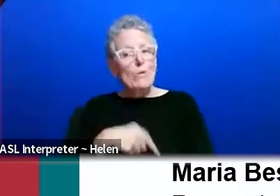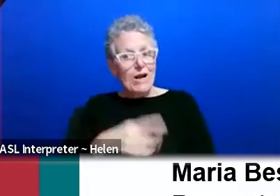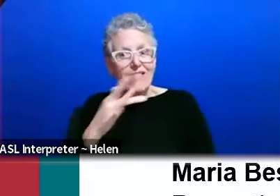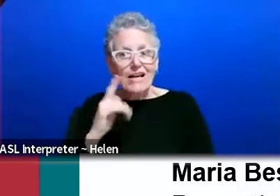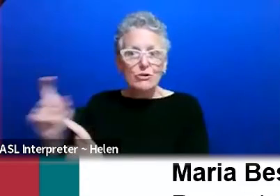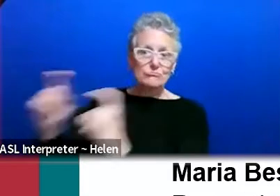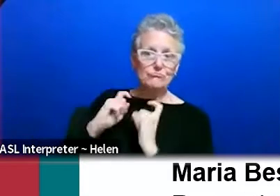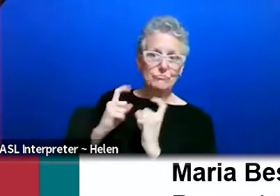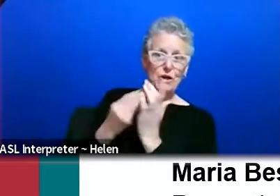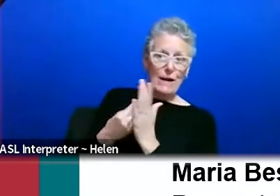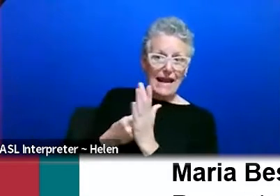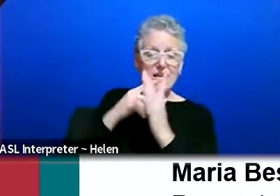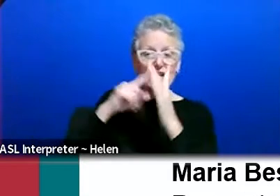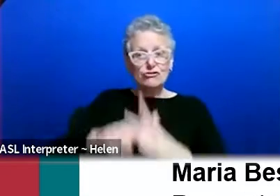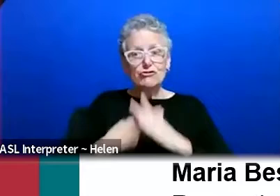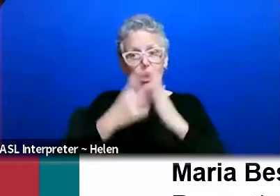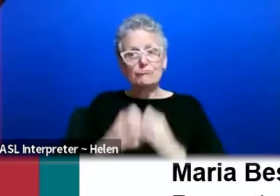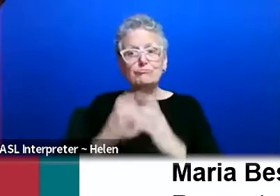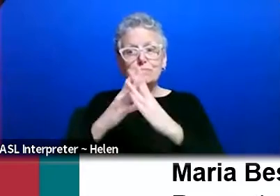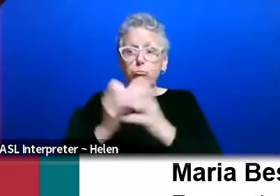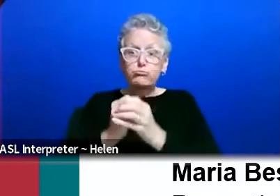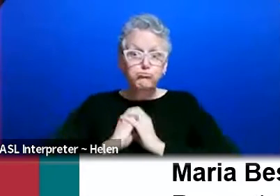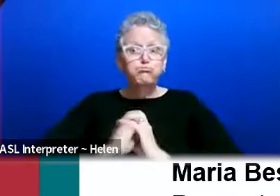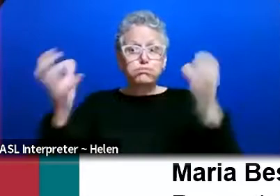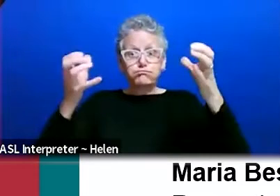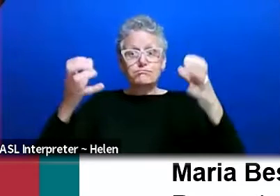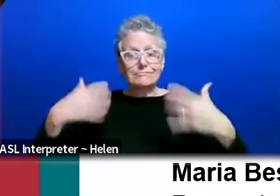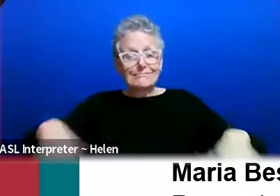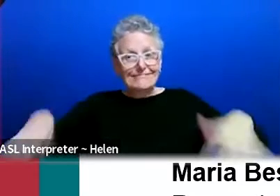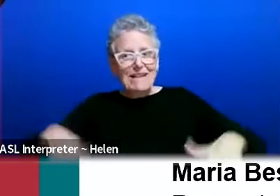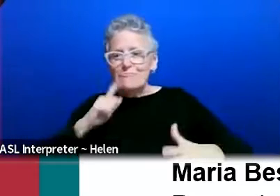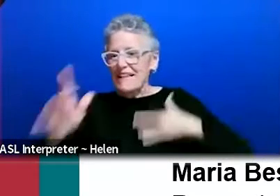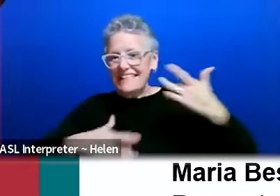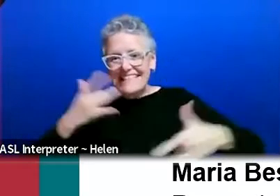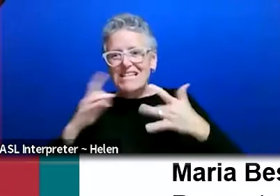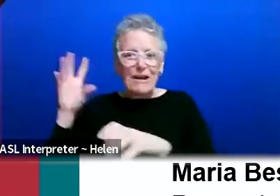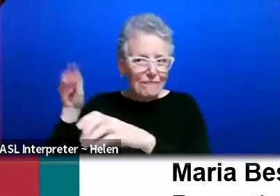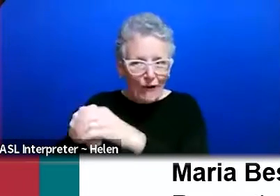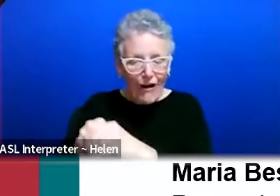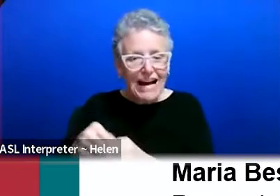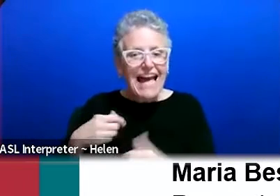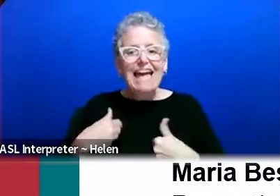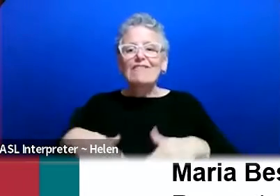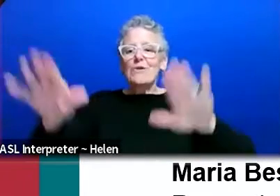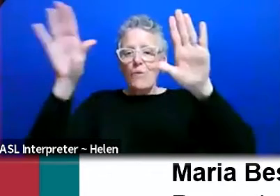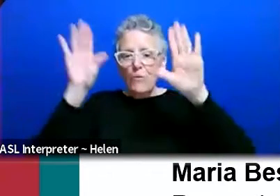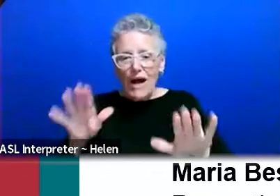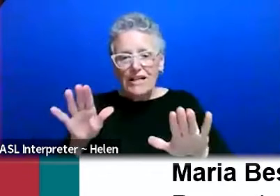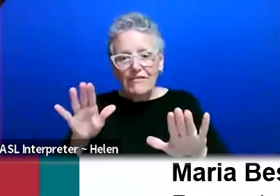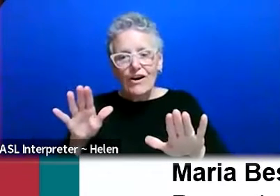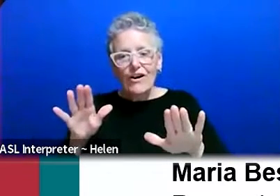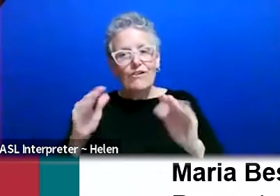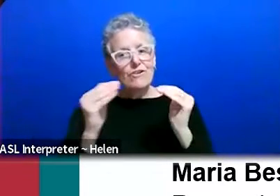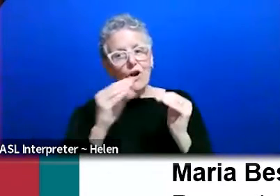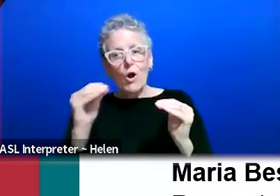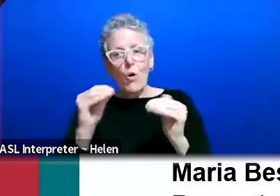grant and get it started, and it's just kind of exploded from there. So I'm just really, really excited to be a part of it. I have some wonderful colleagues that I'm